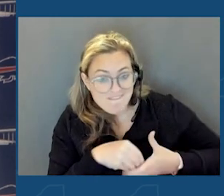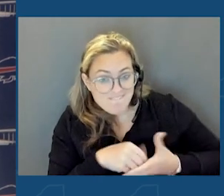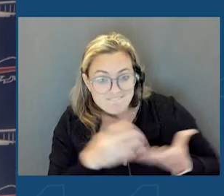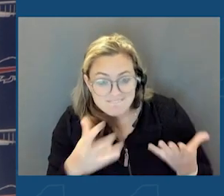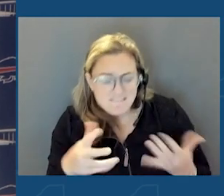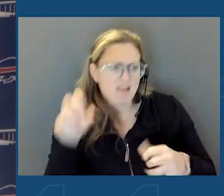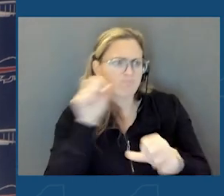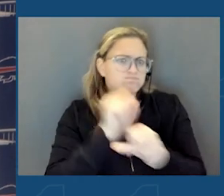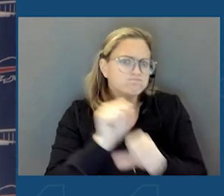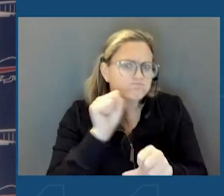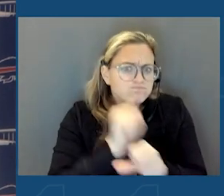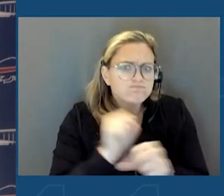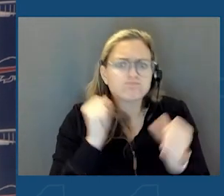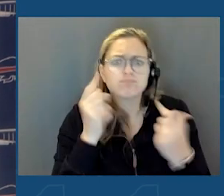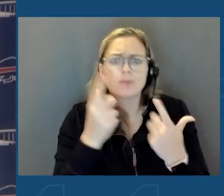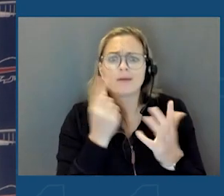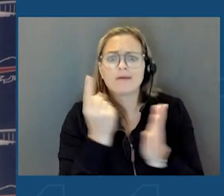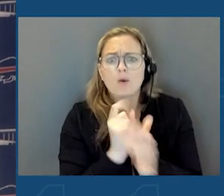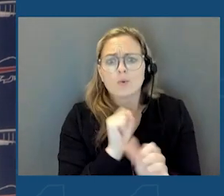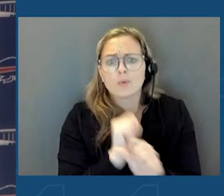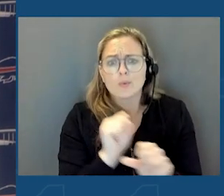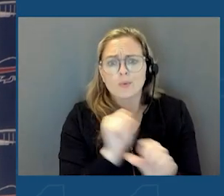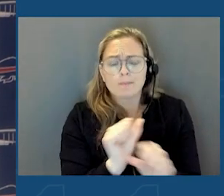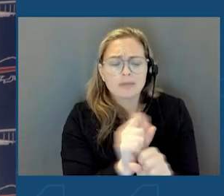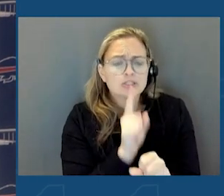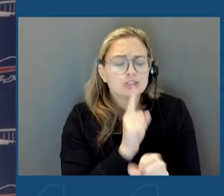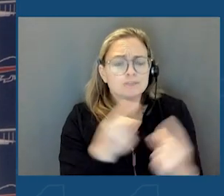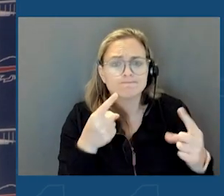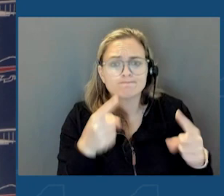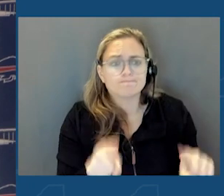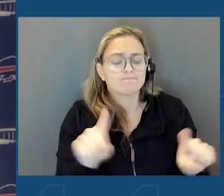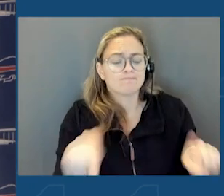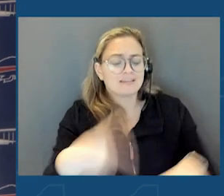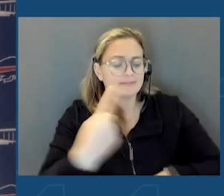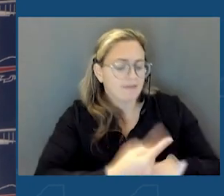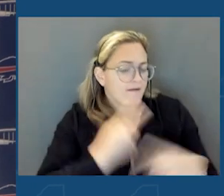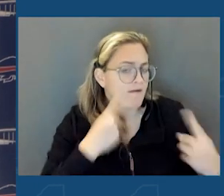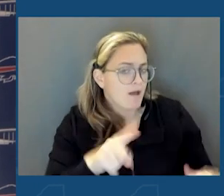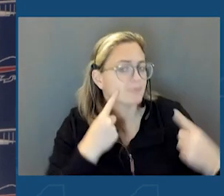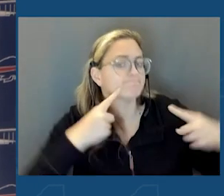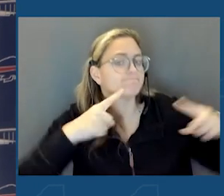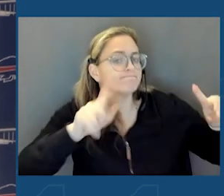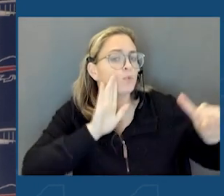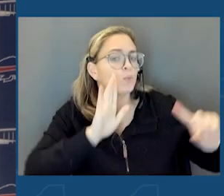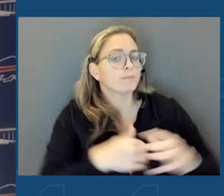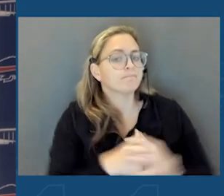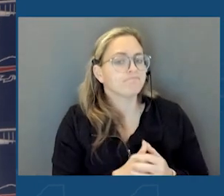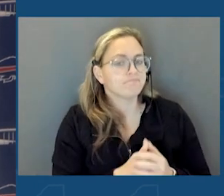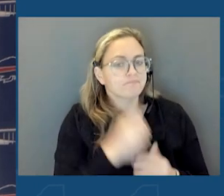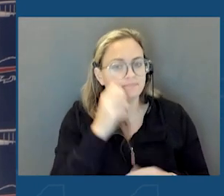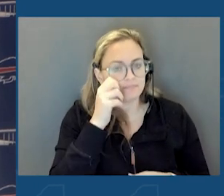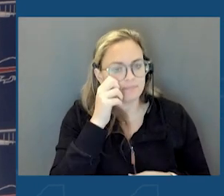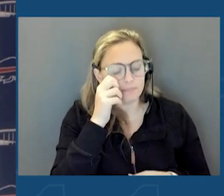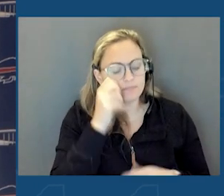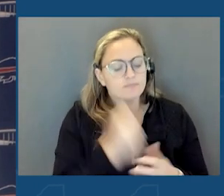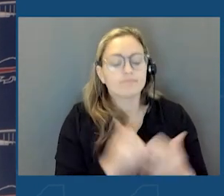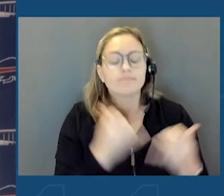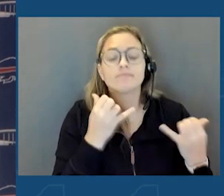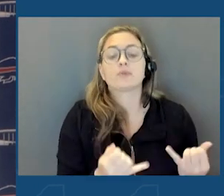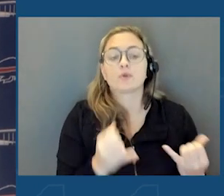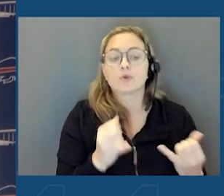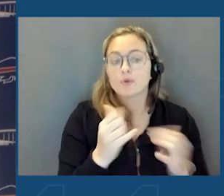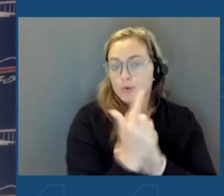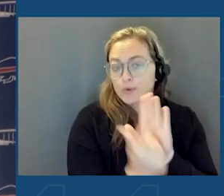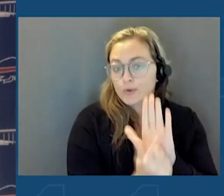tirelessly hours after hours to ensure that this day would come. I want to thank our current county attorney, Jeremy